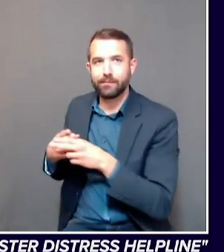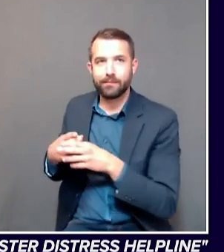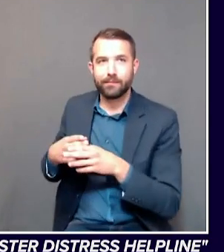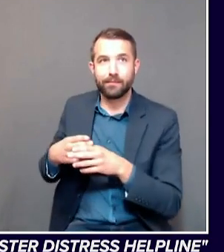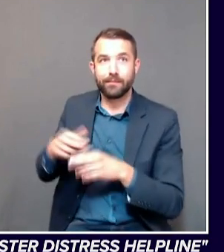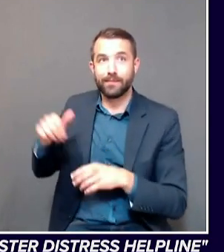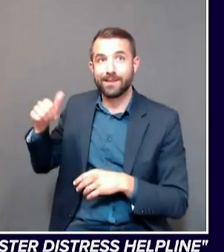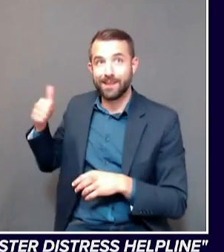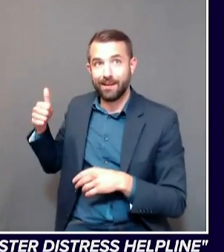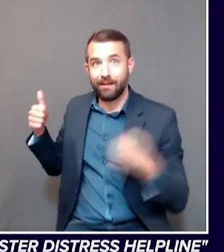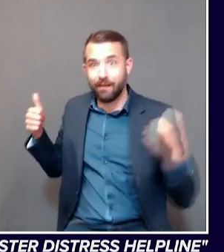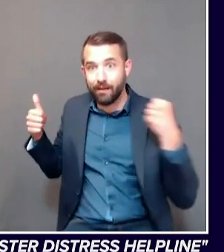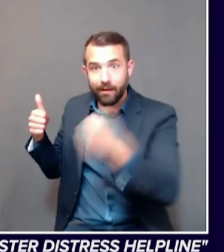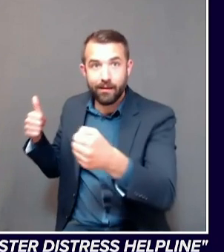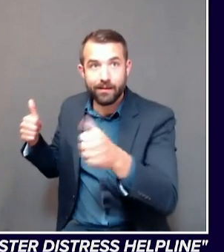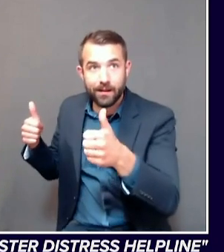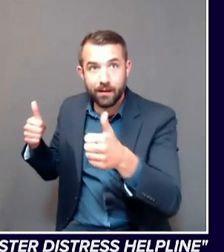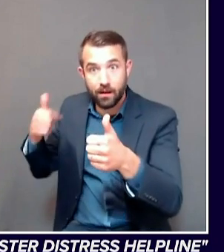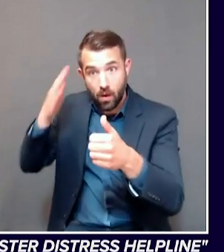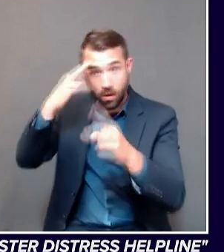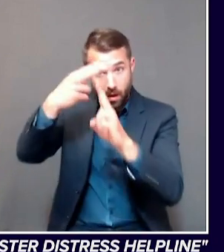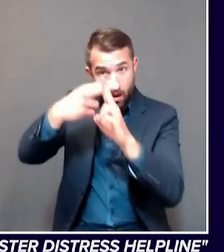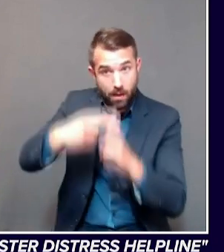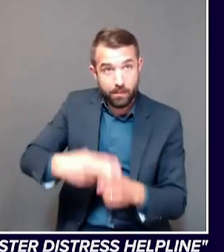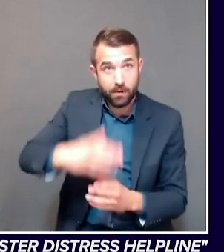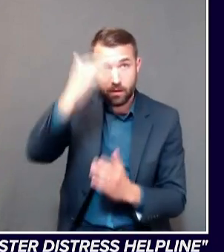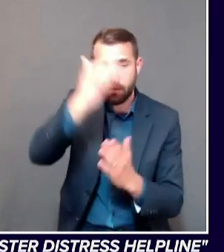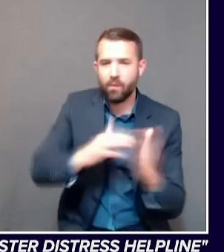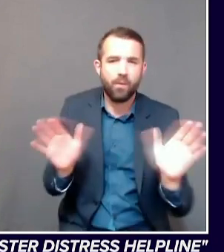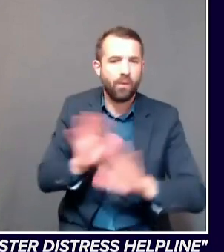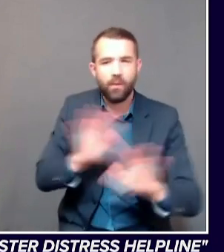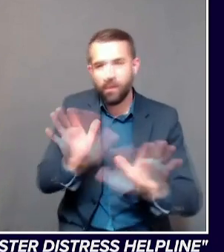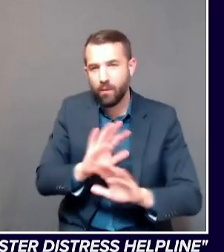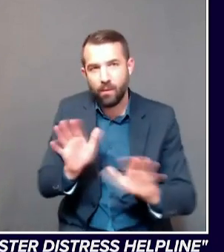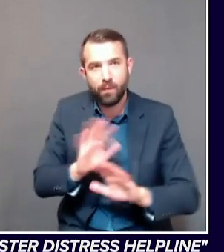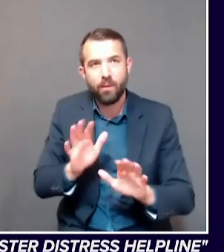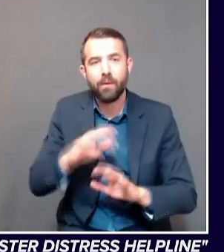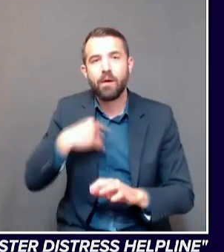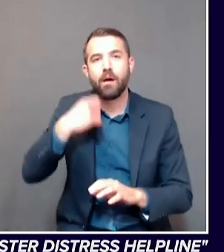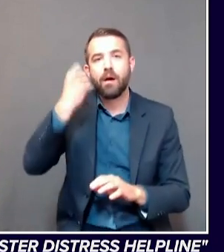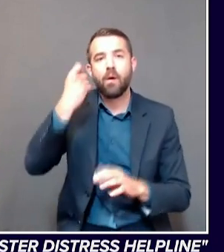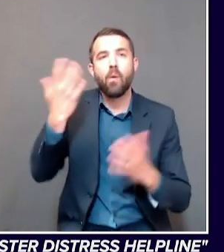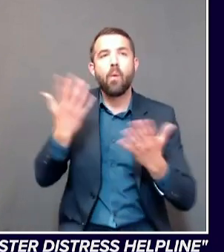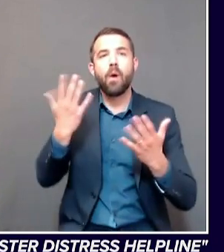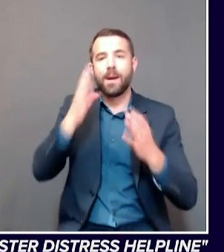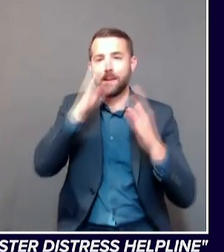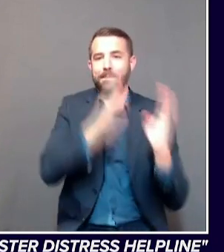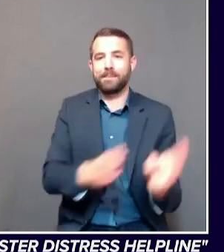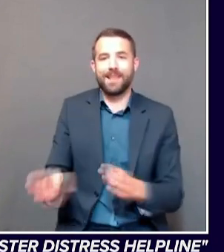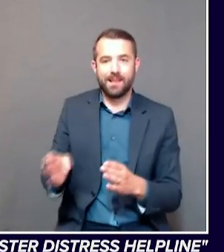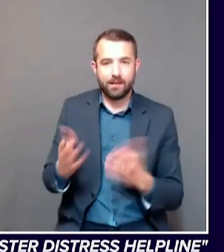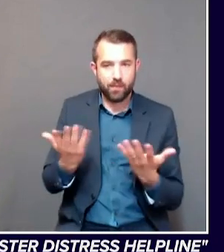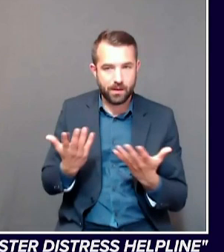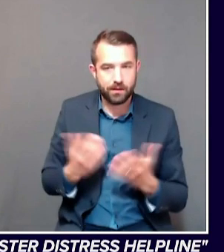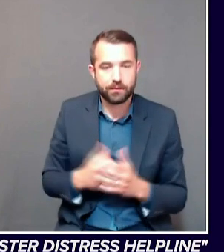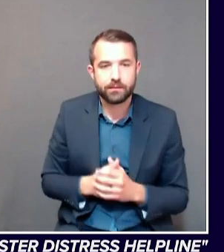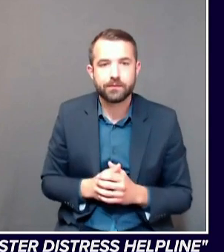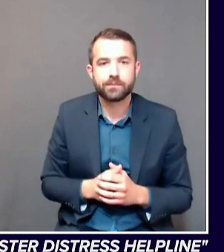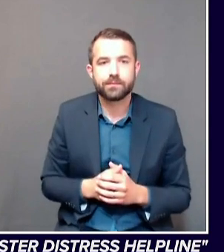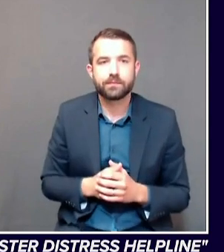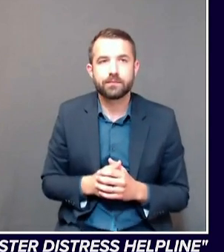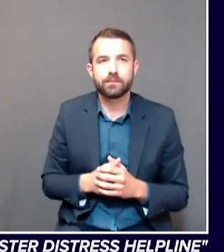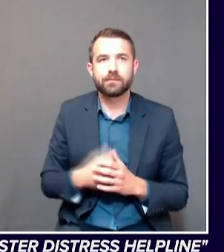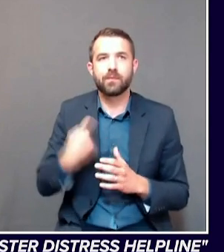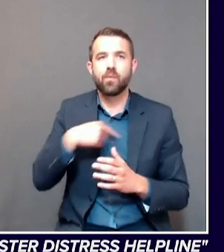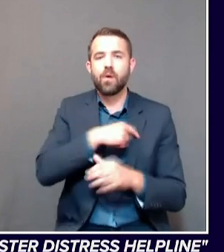the implications. So it's not as if we have to wait until there is a listed one-for-one replacement, but we'd like